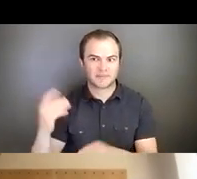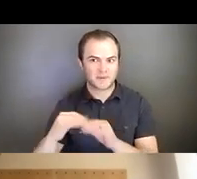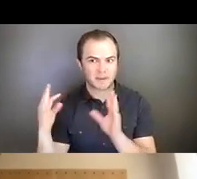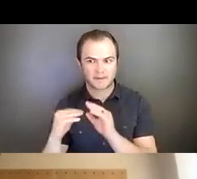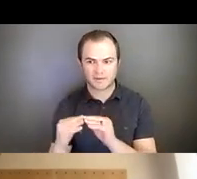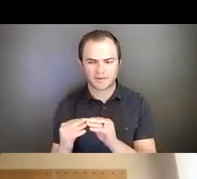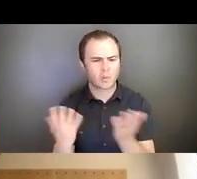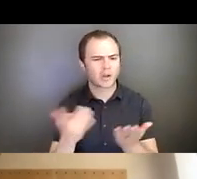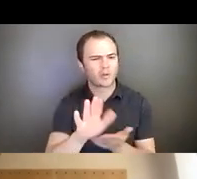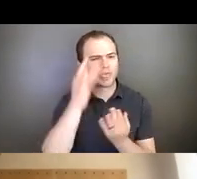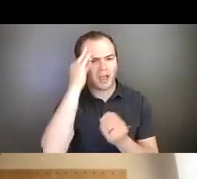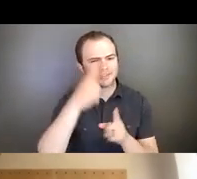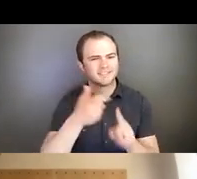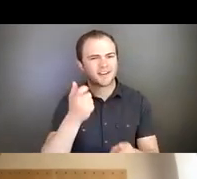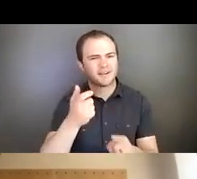design world?